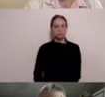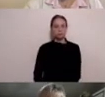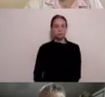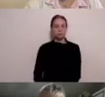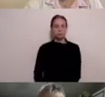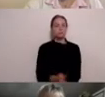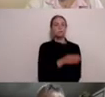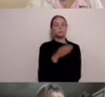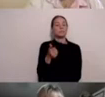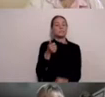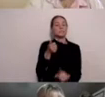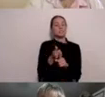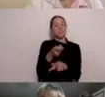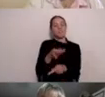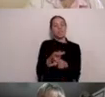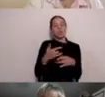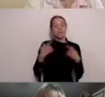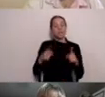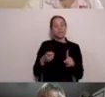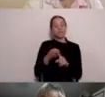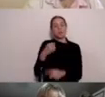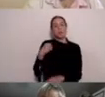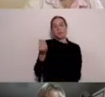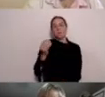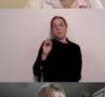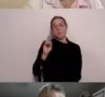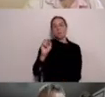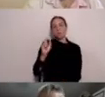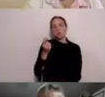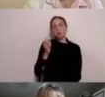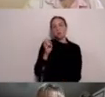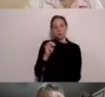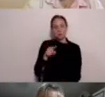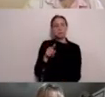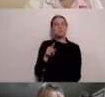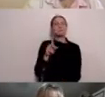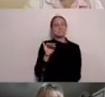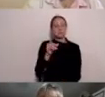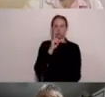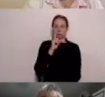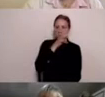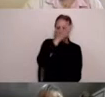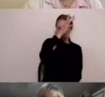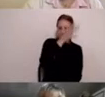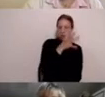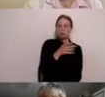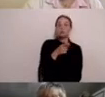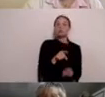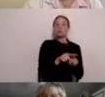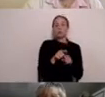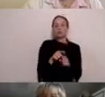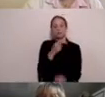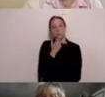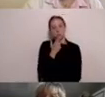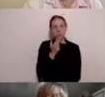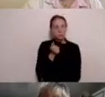The self-care event, that comes from Oregon. They did one for parents, and then they have been doing adorable